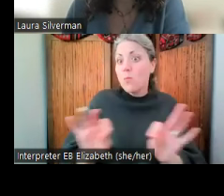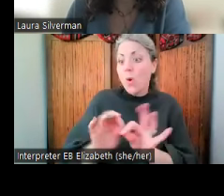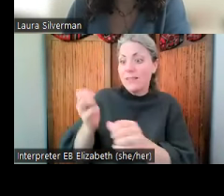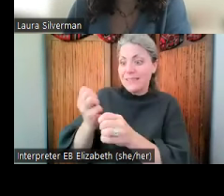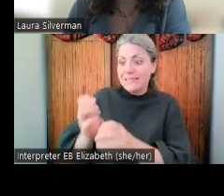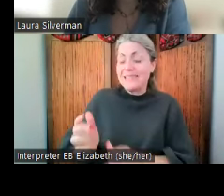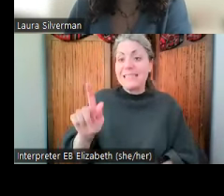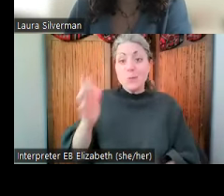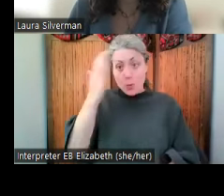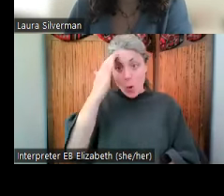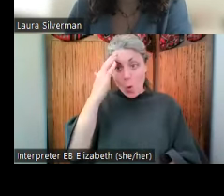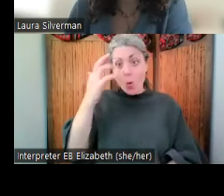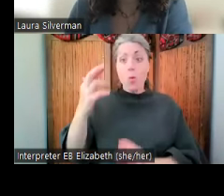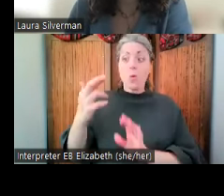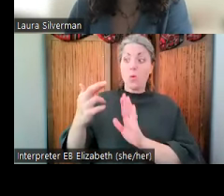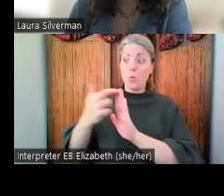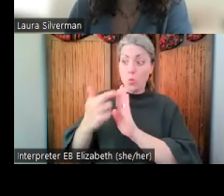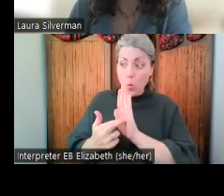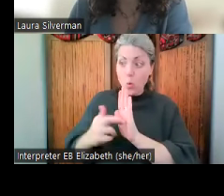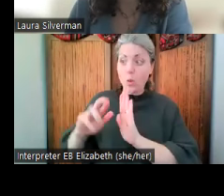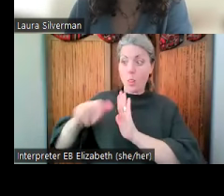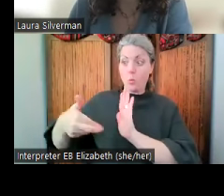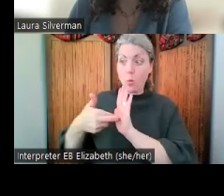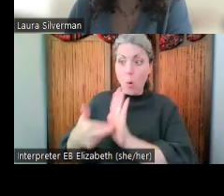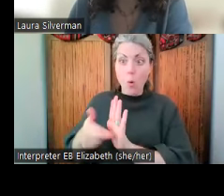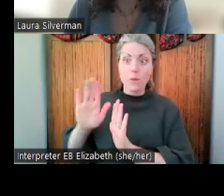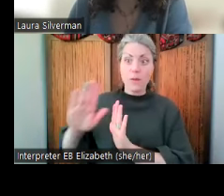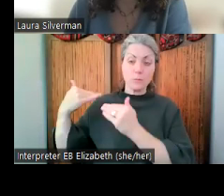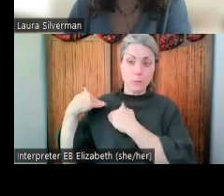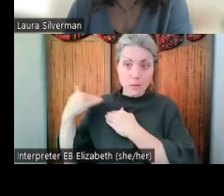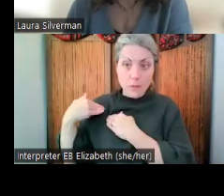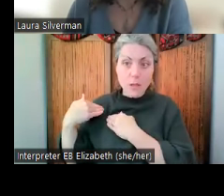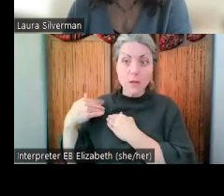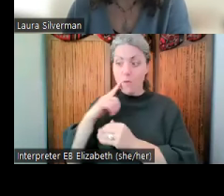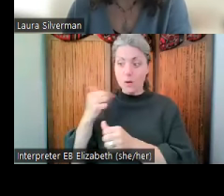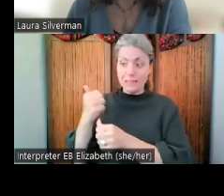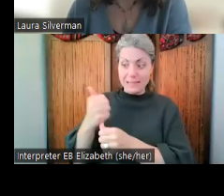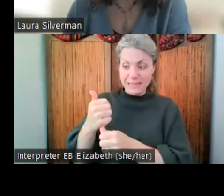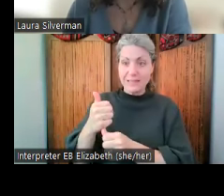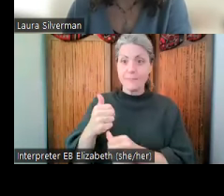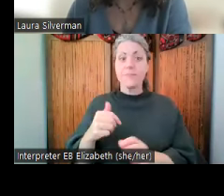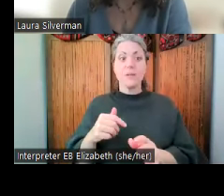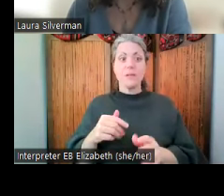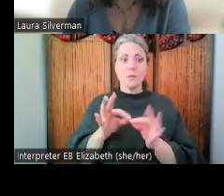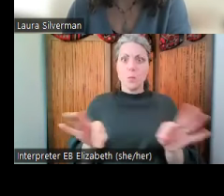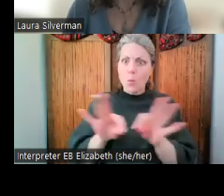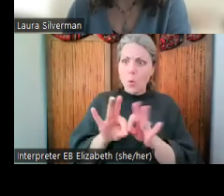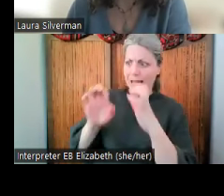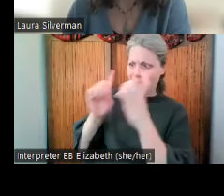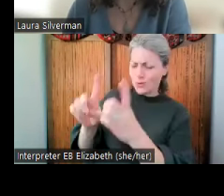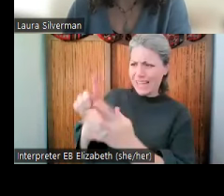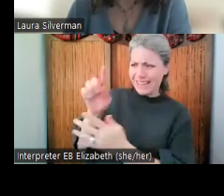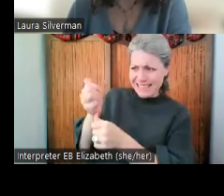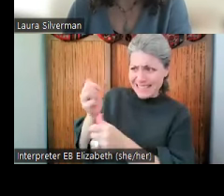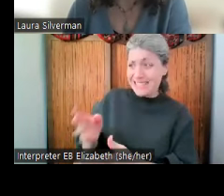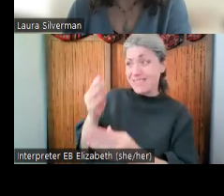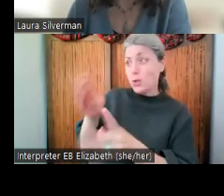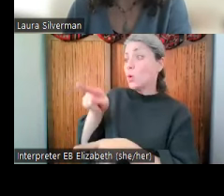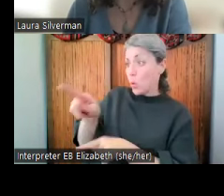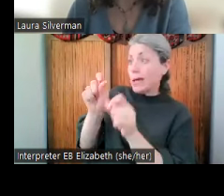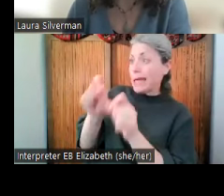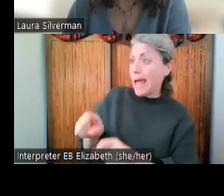don't understand the parameters of their role. So it's important to educate them and to make sure that they know what they can and can't